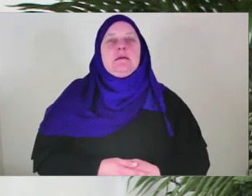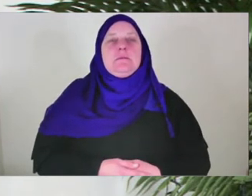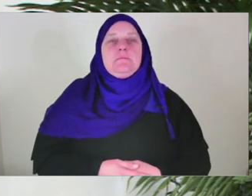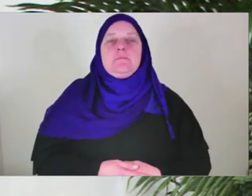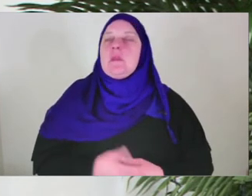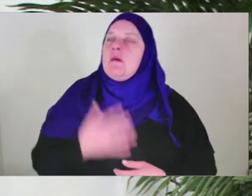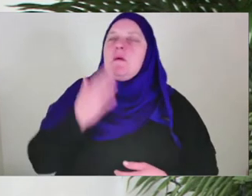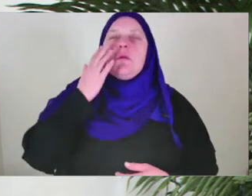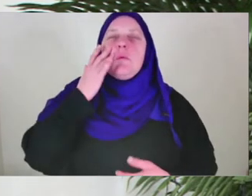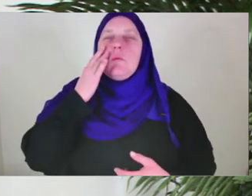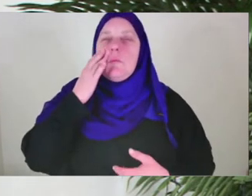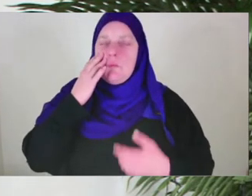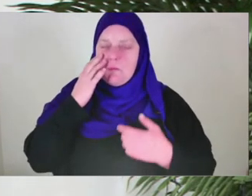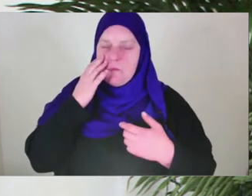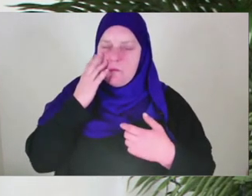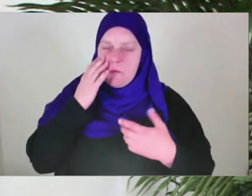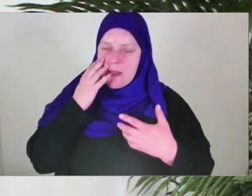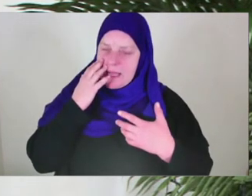mentioned? And